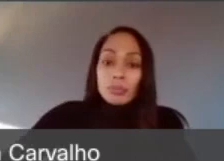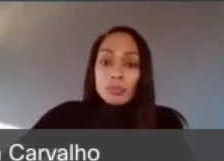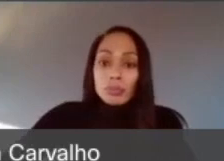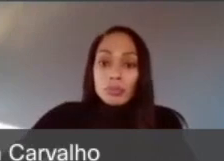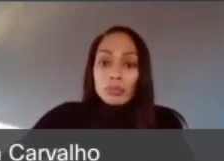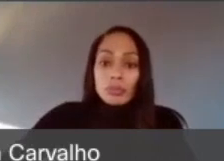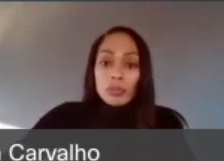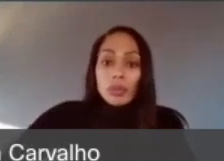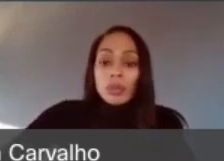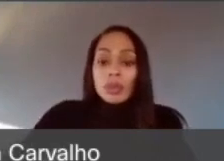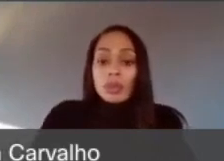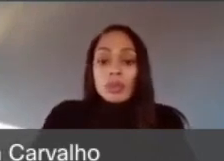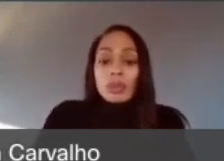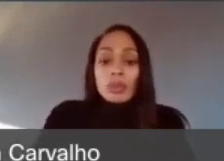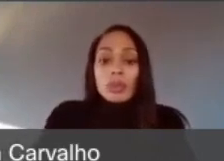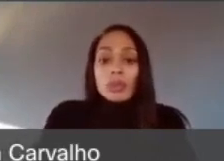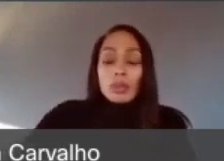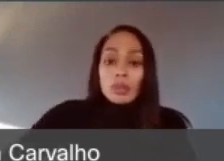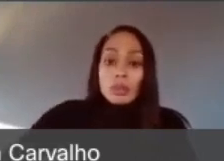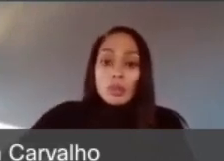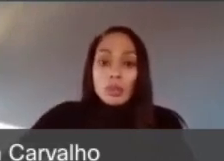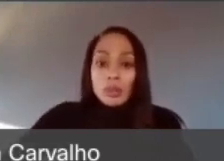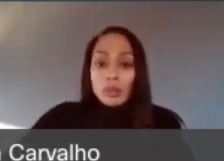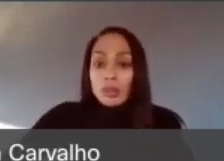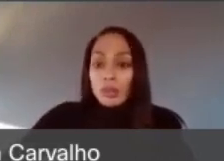Looks like I need a second here.